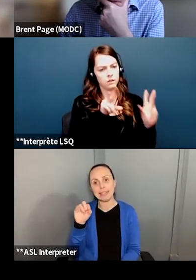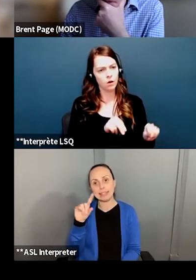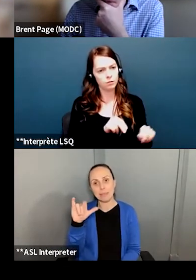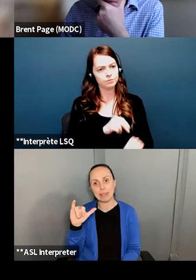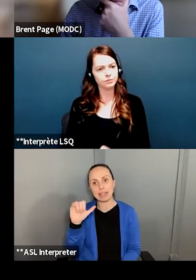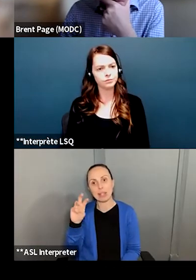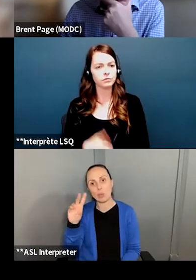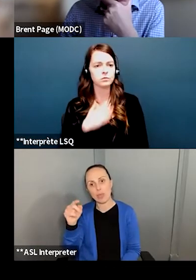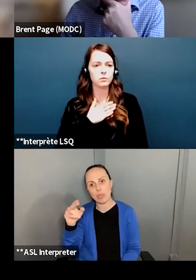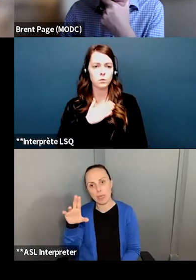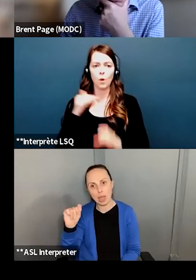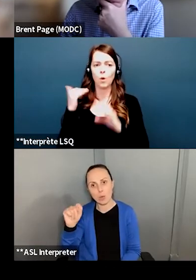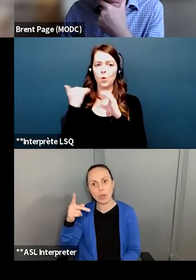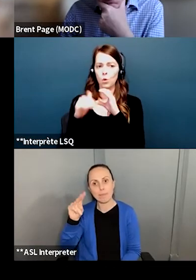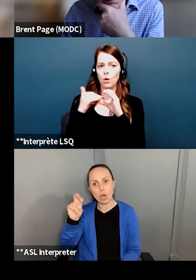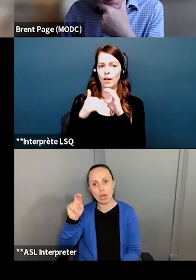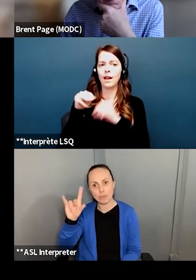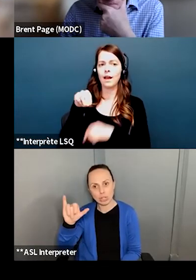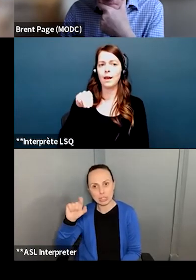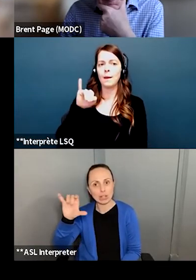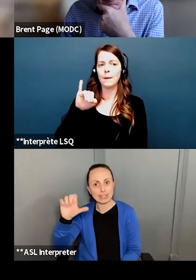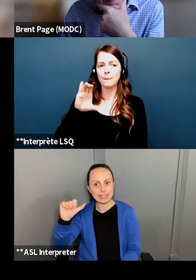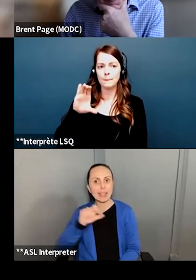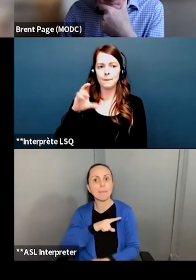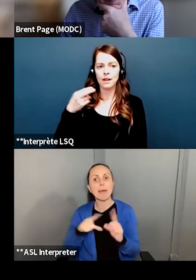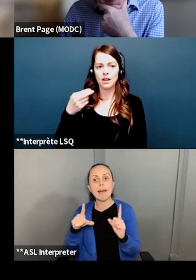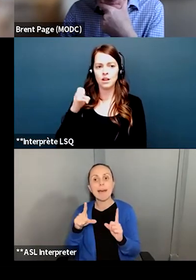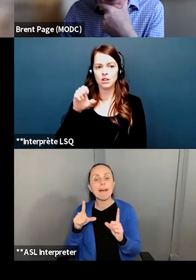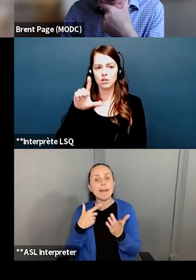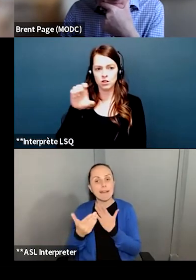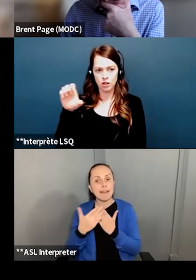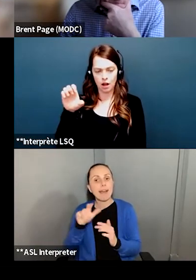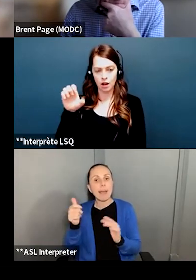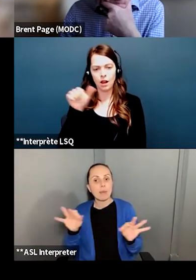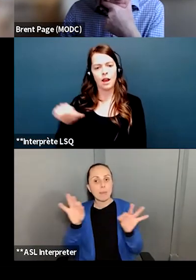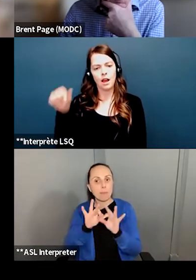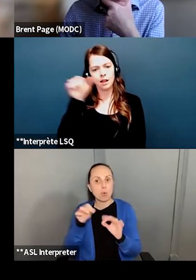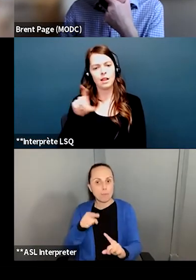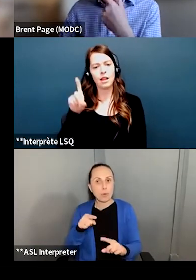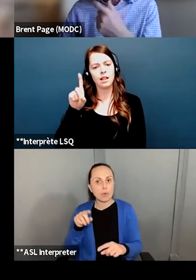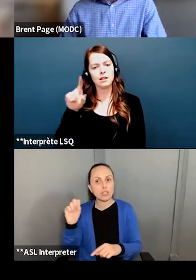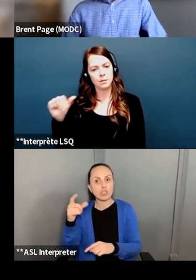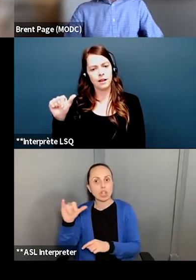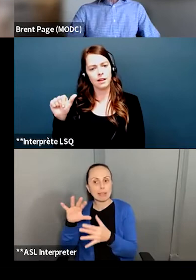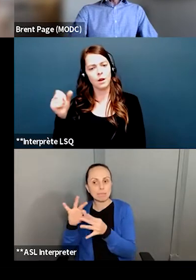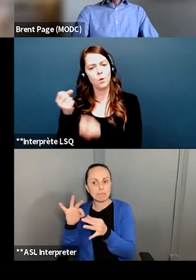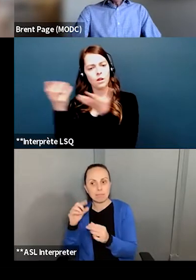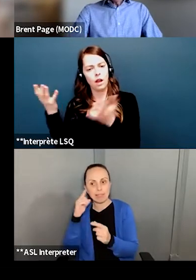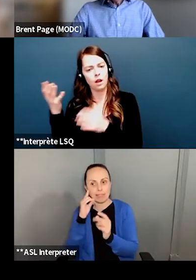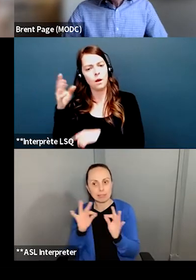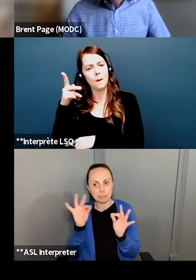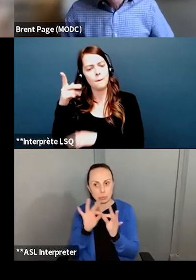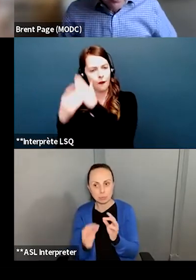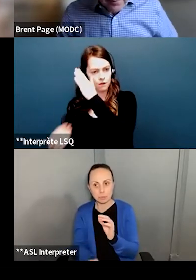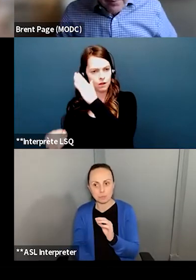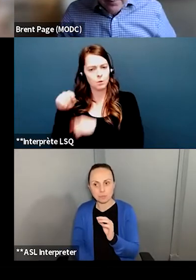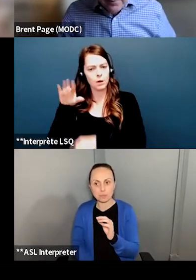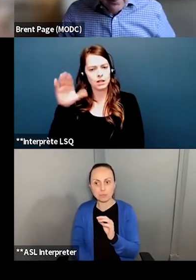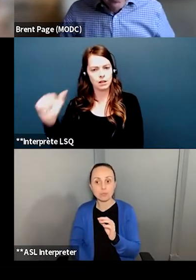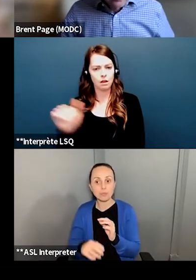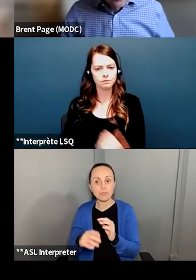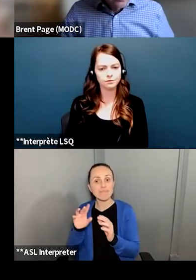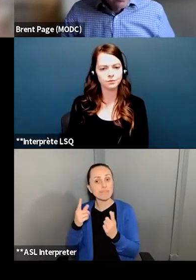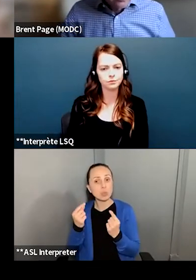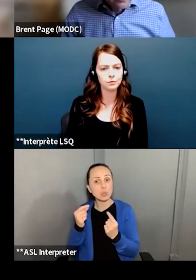michelle@disabilitywithoutpoverty.ca. So please get in touch. But one of the other points that Shelley brought up that I think is really important is to do